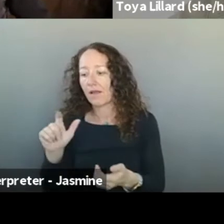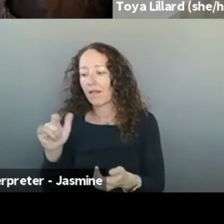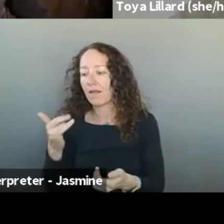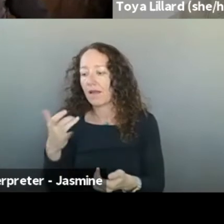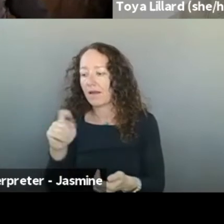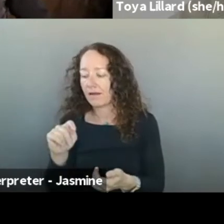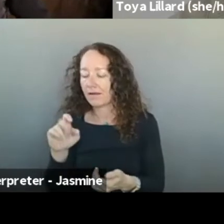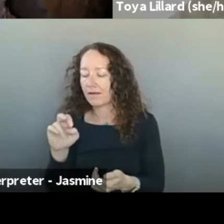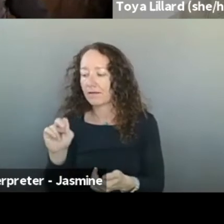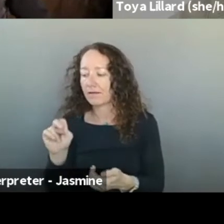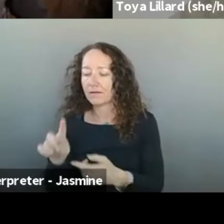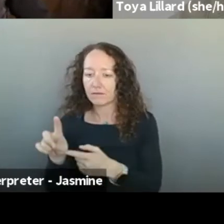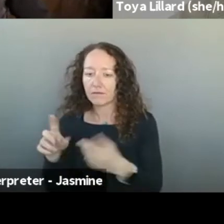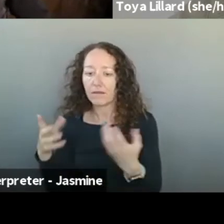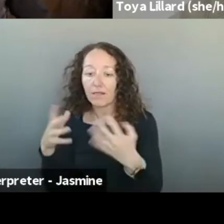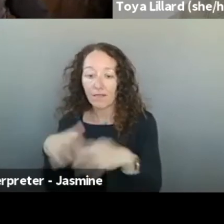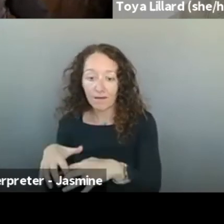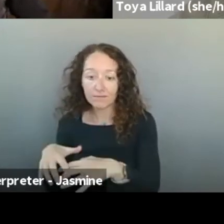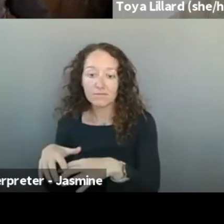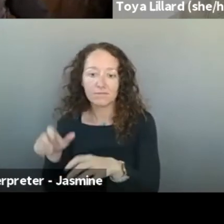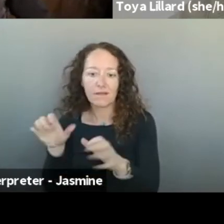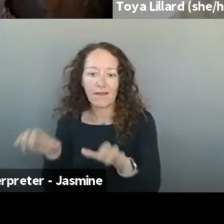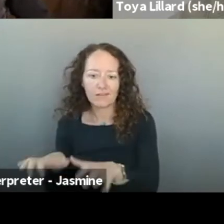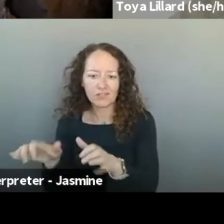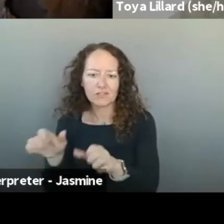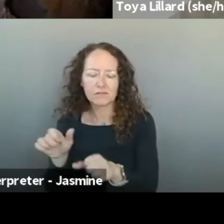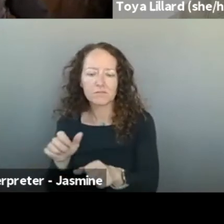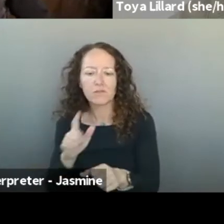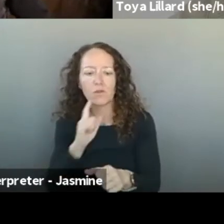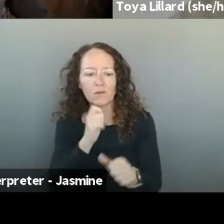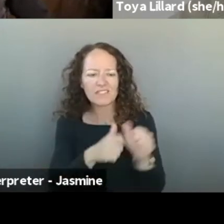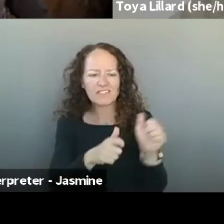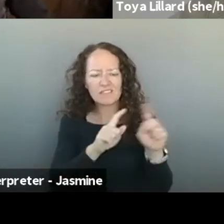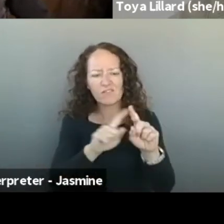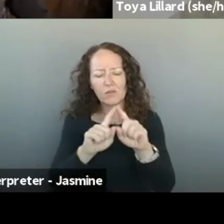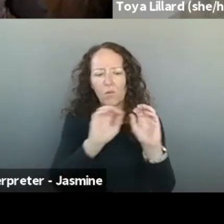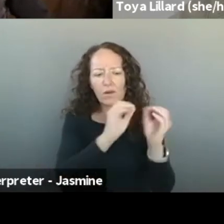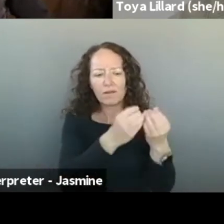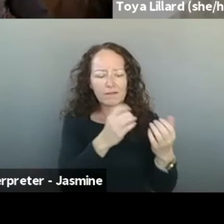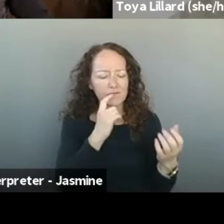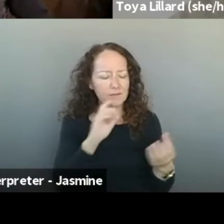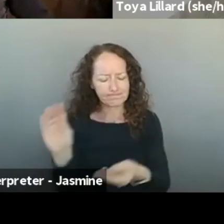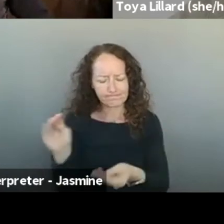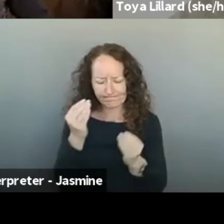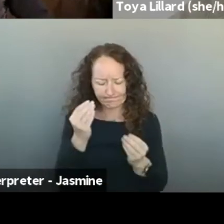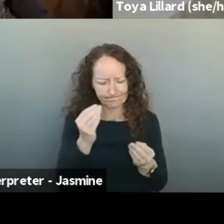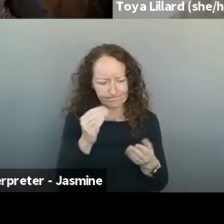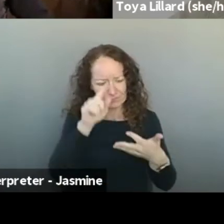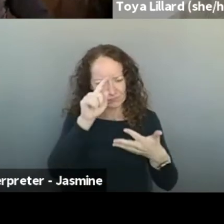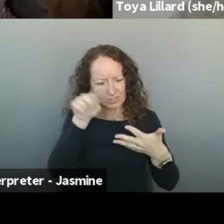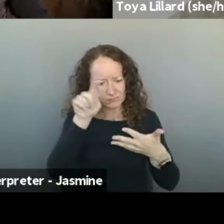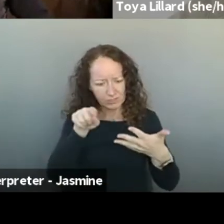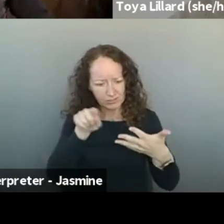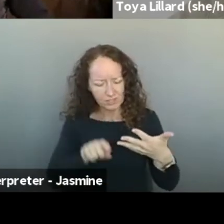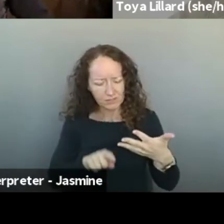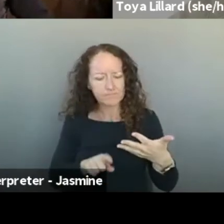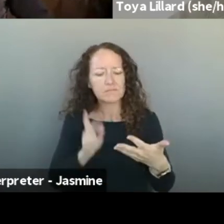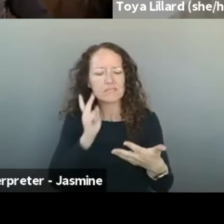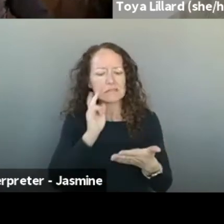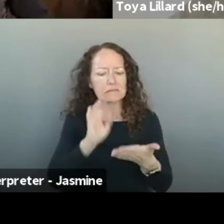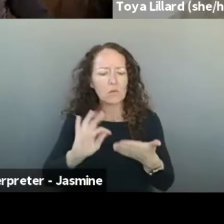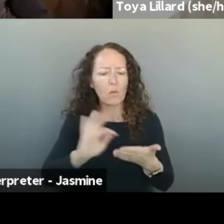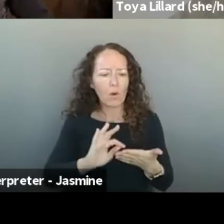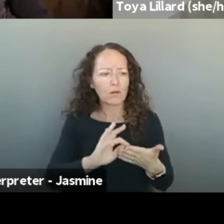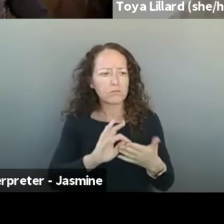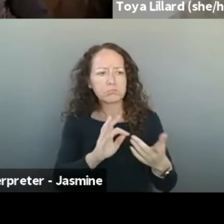check, basically give themselves a scorecard, see how they're doing, see what they can do better. It is an incredible list. Shout out to Toya,